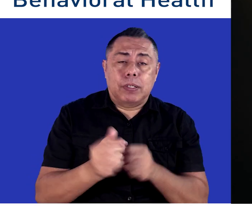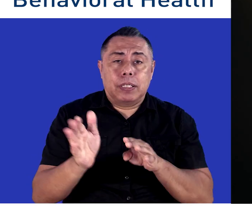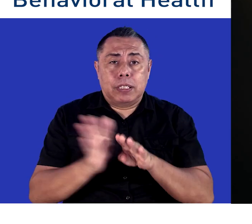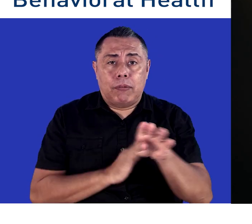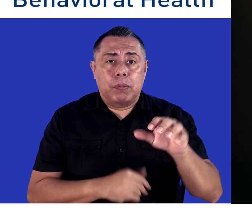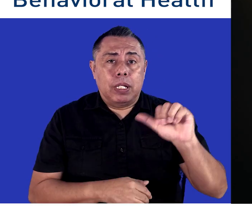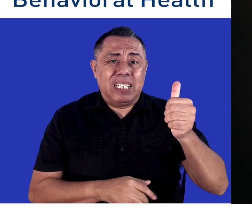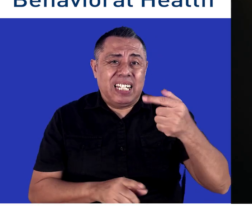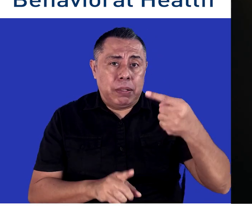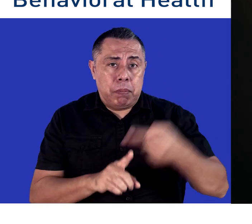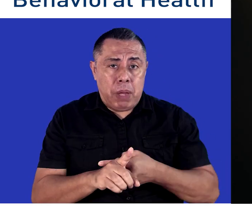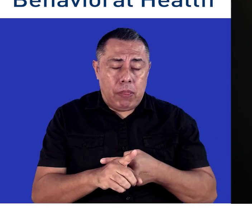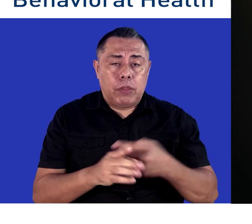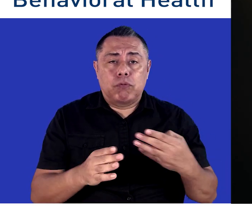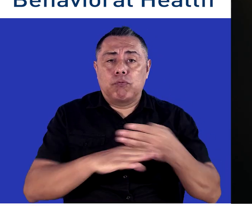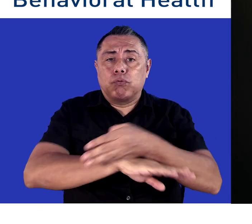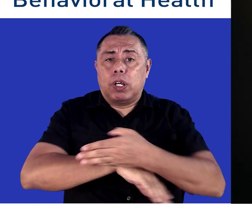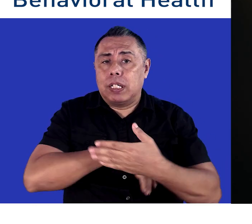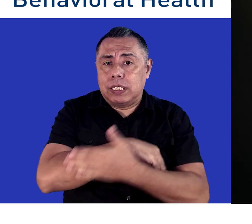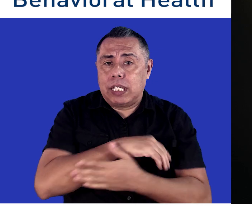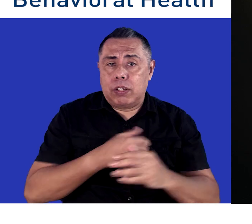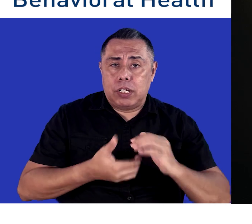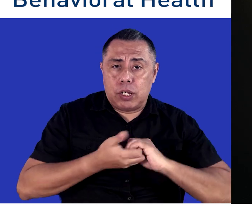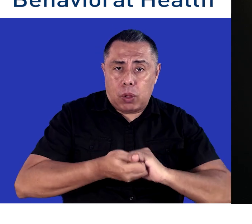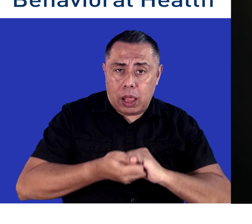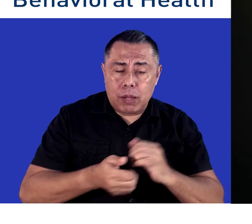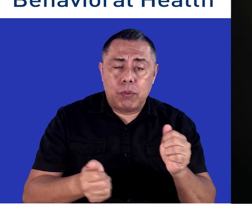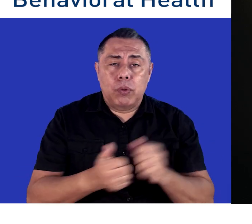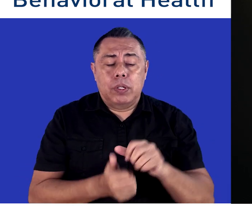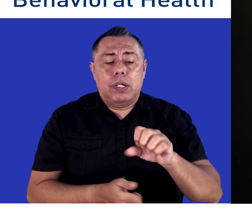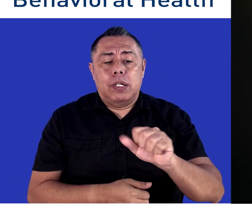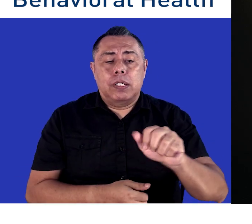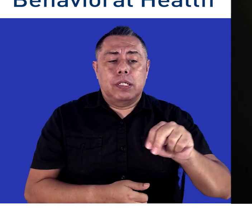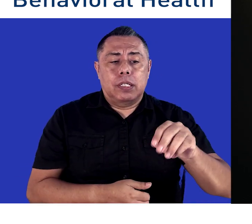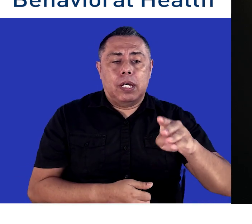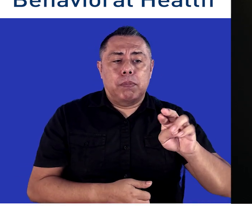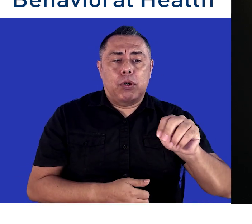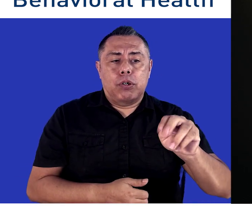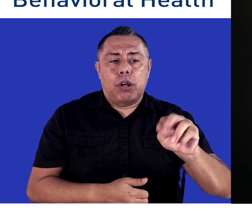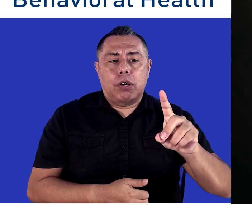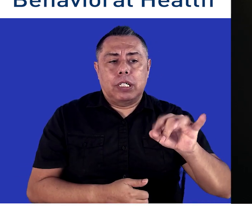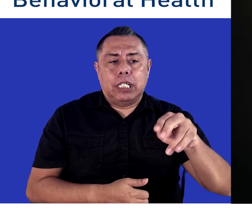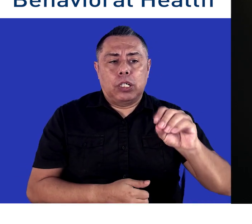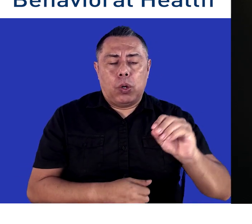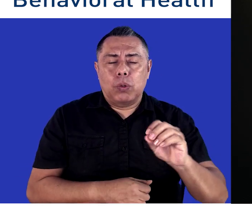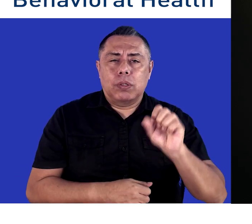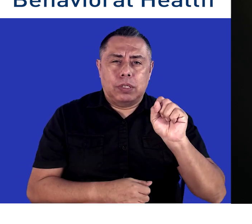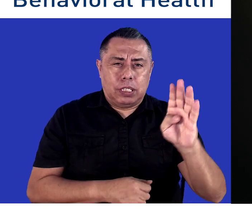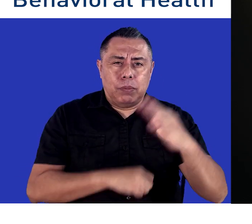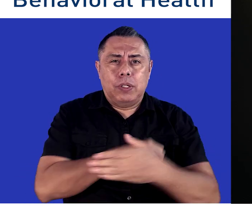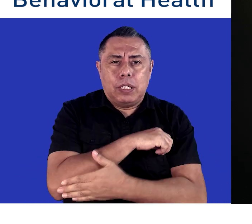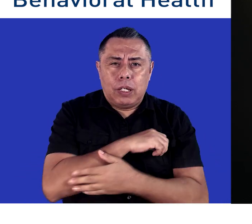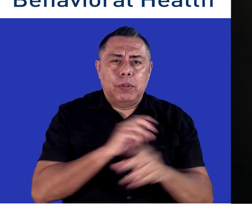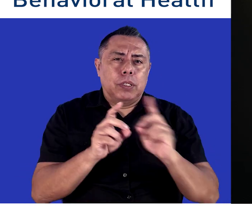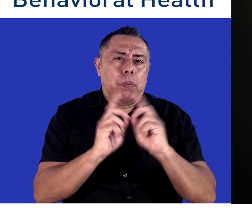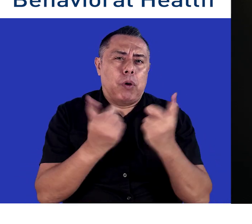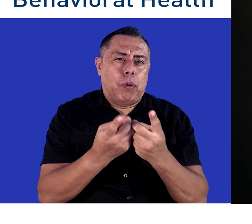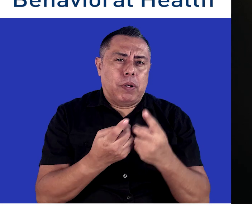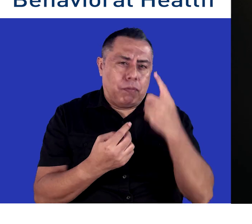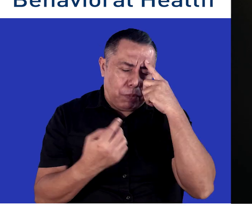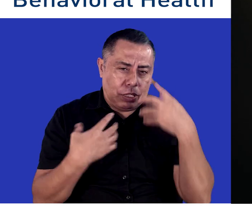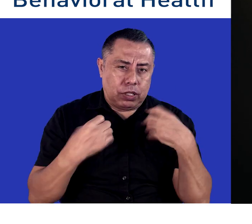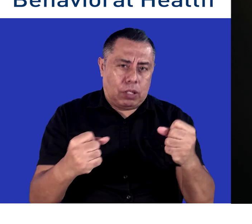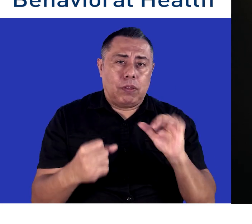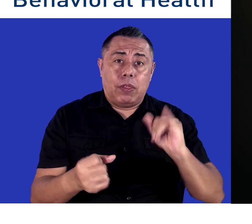a 10-month cross-county collaboration with San Bernardino County's Department of Behavioral Health. The